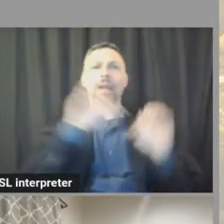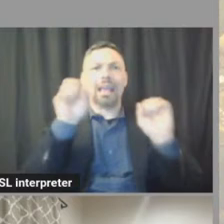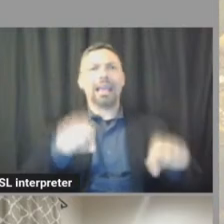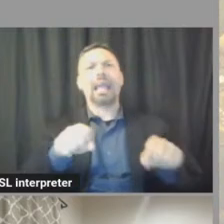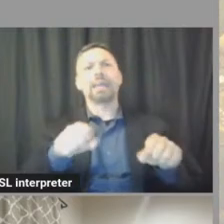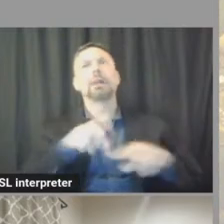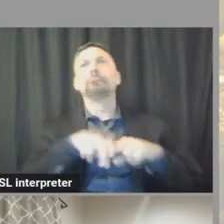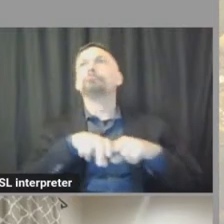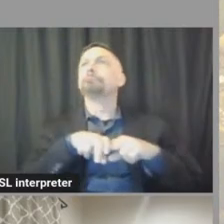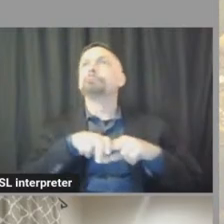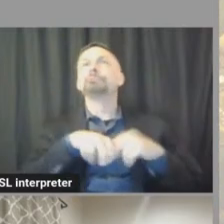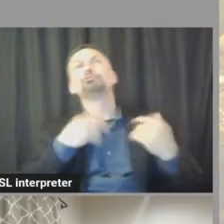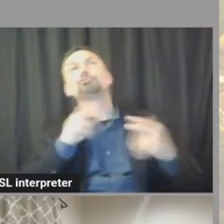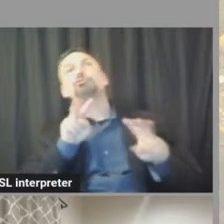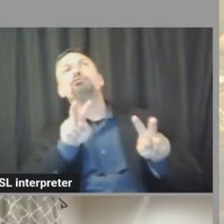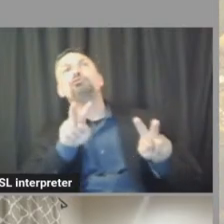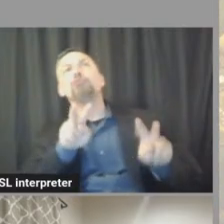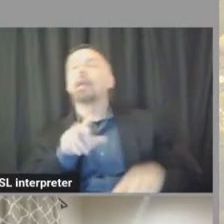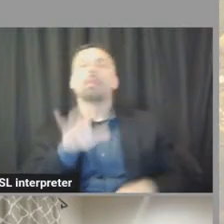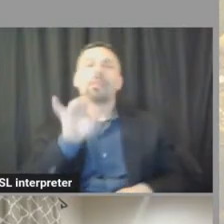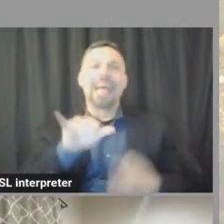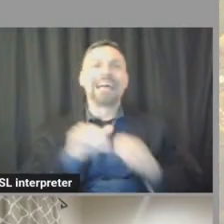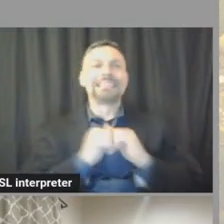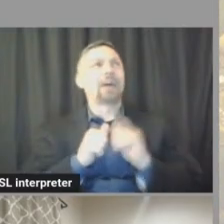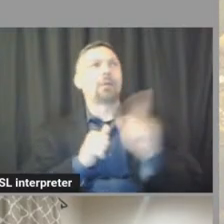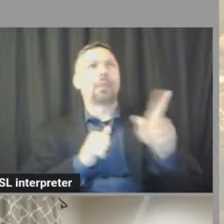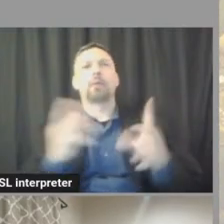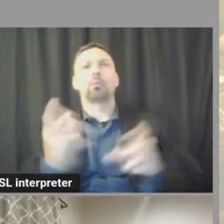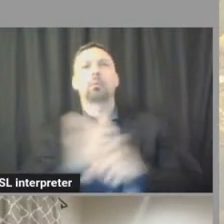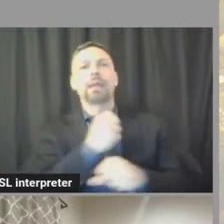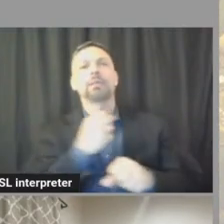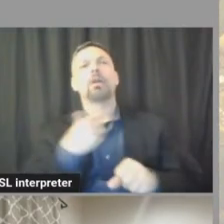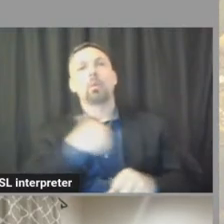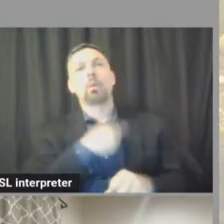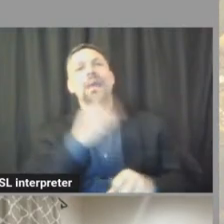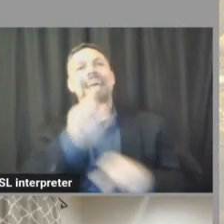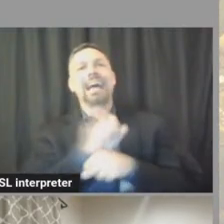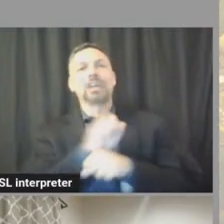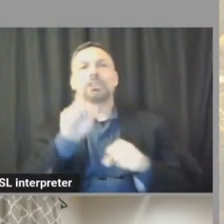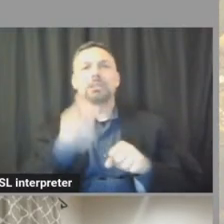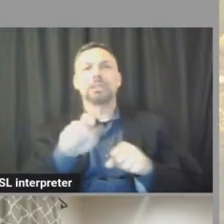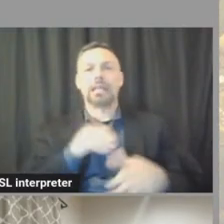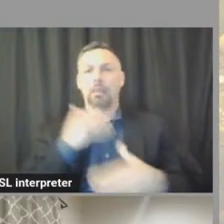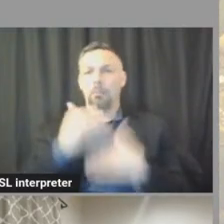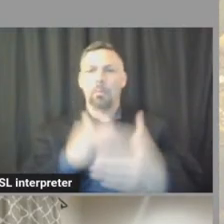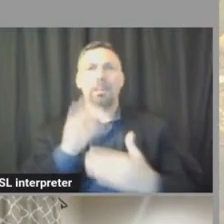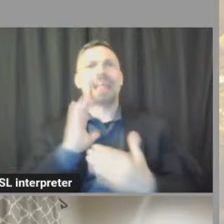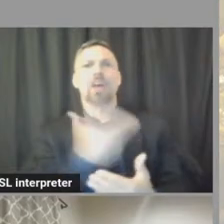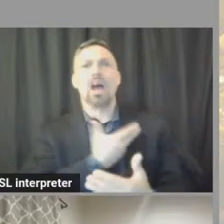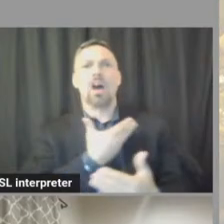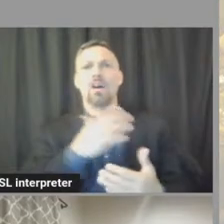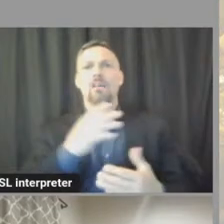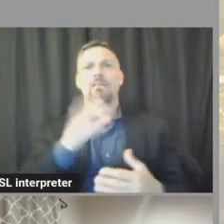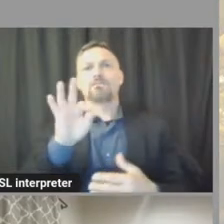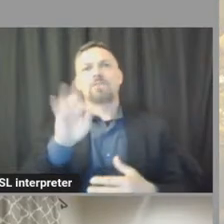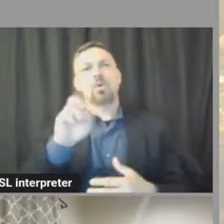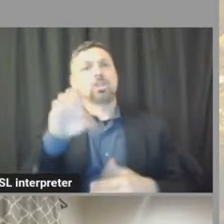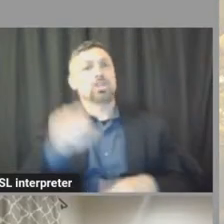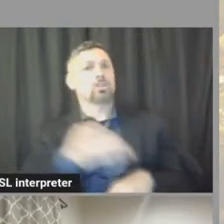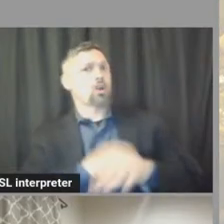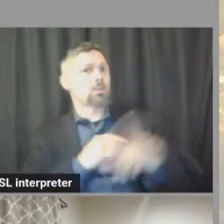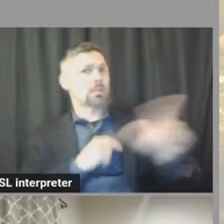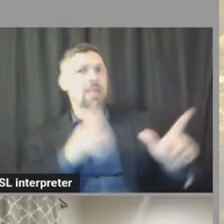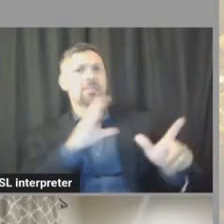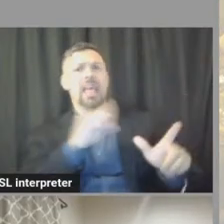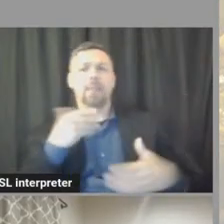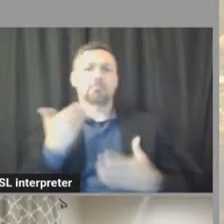sidelines, that is how the other side wins. And we actually need to mobilize our forces on the left and in